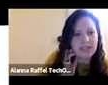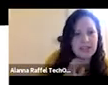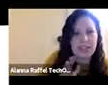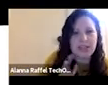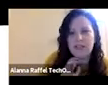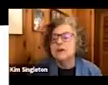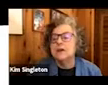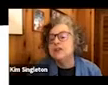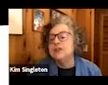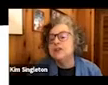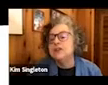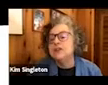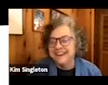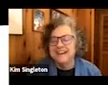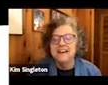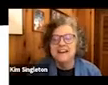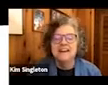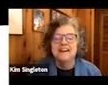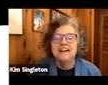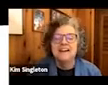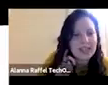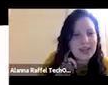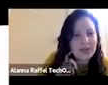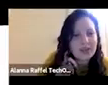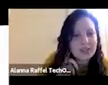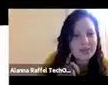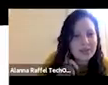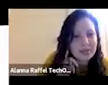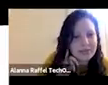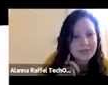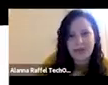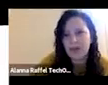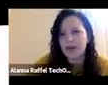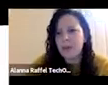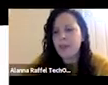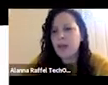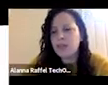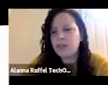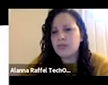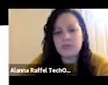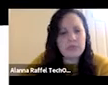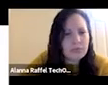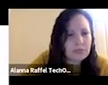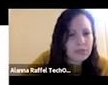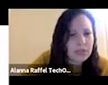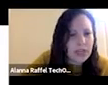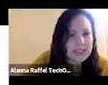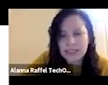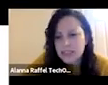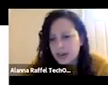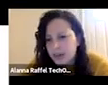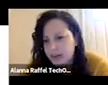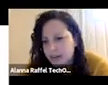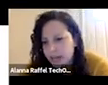Okay, so let's. I see you. No, we see you. Somebody, okay. Do not